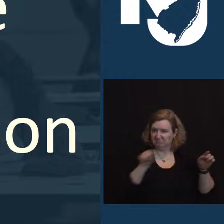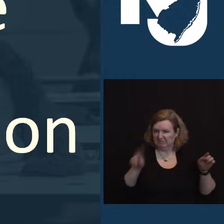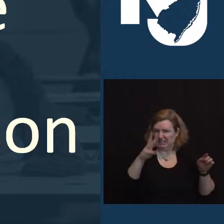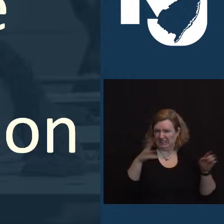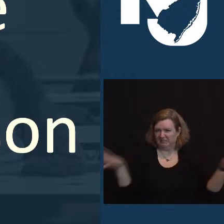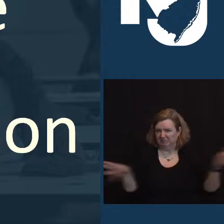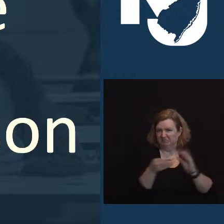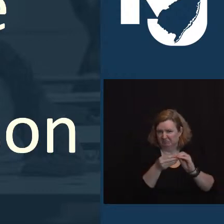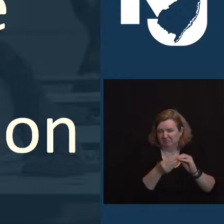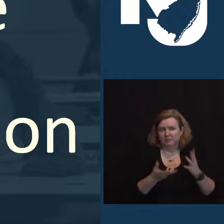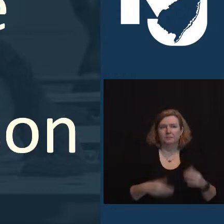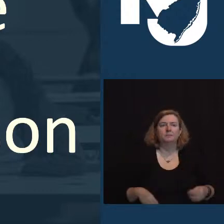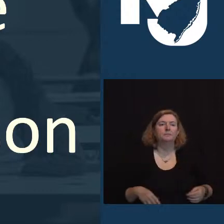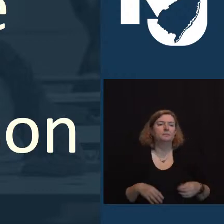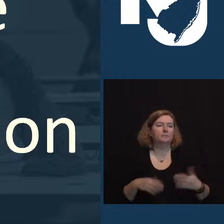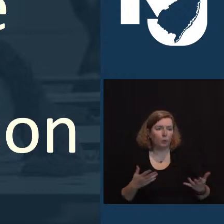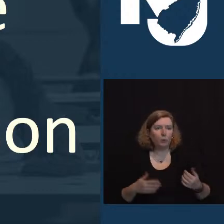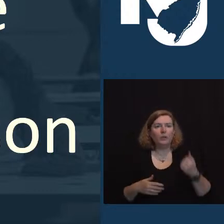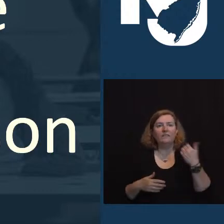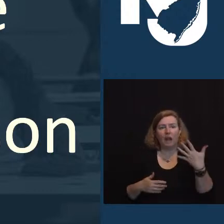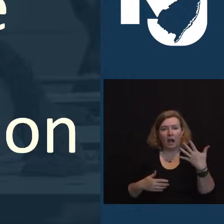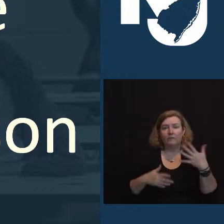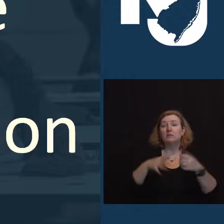16, 5 are districts, which are multiple